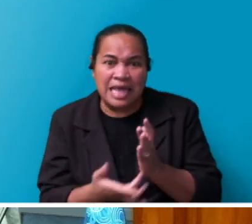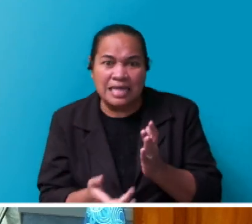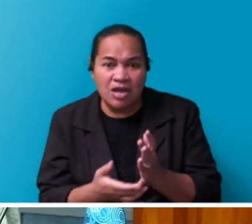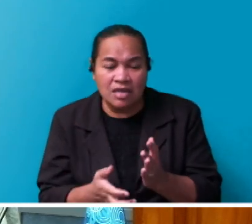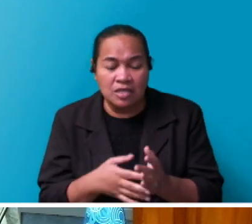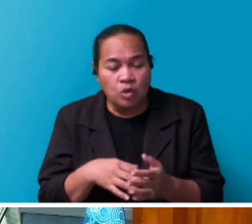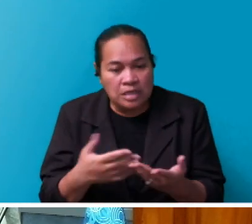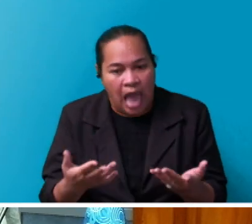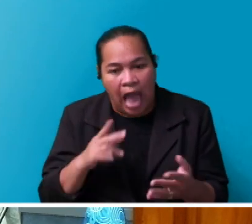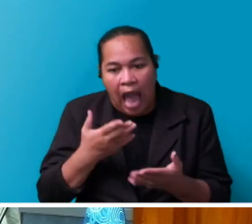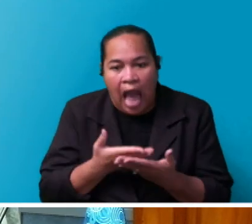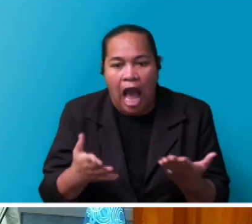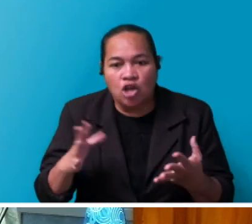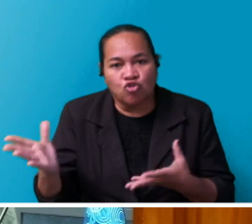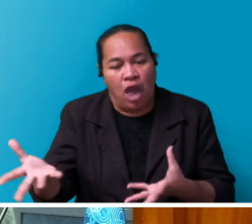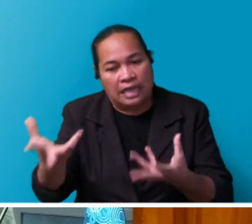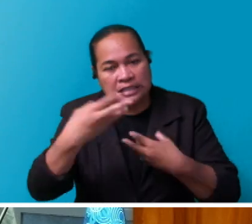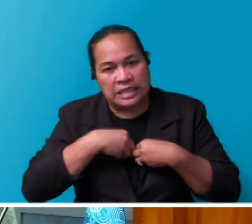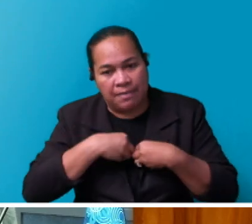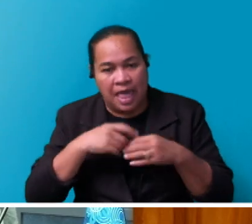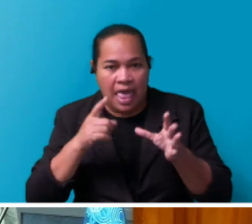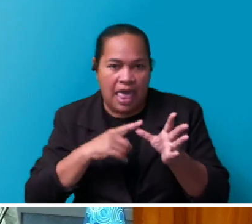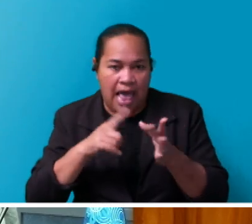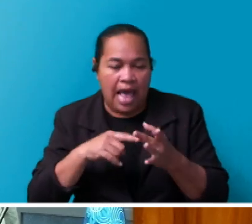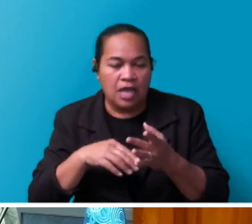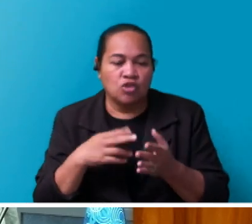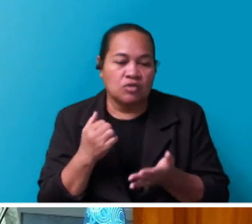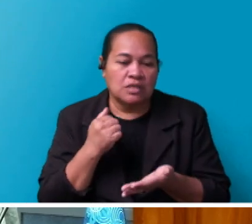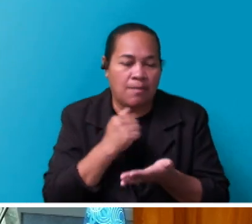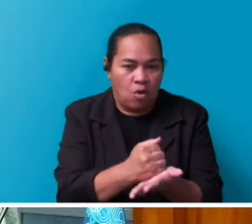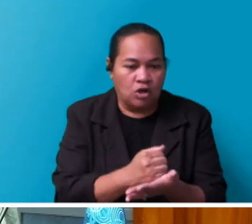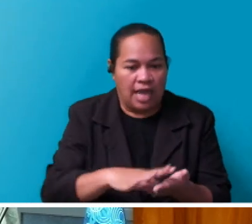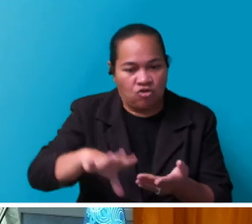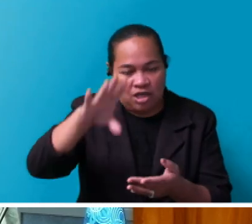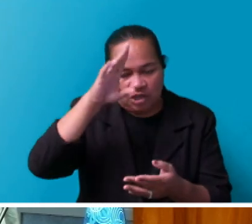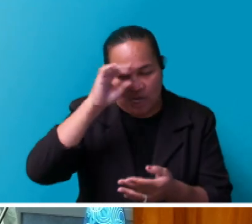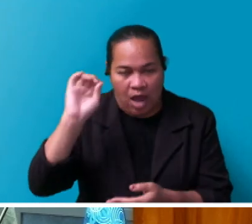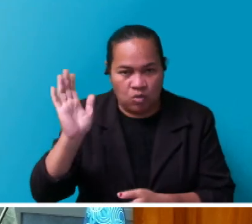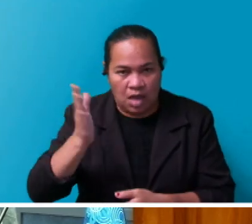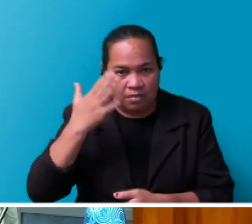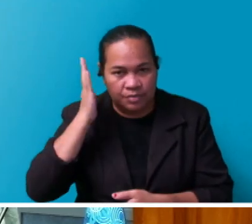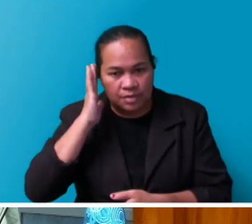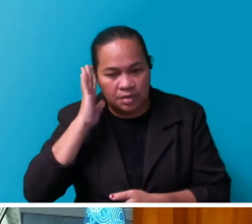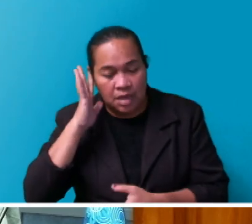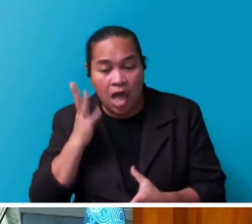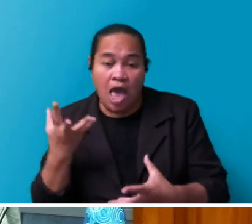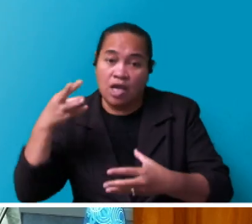to embrace AI and ICT to support education outcomes. Inclusive